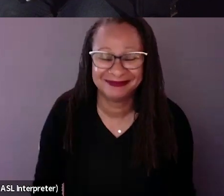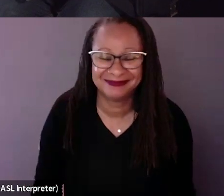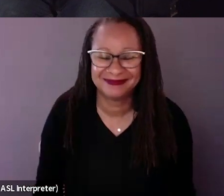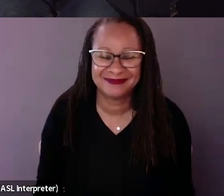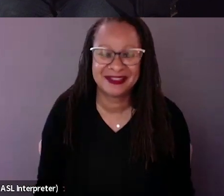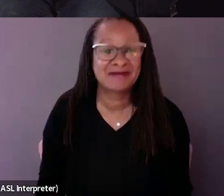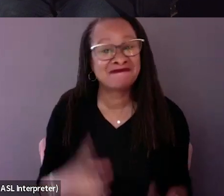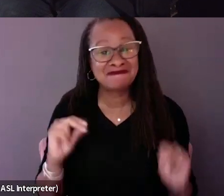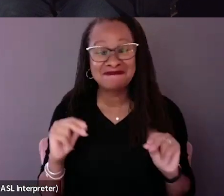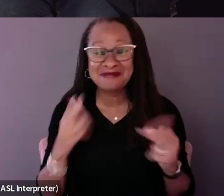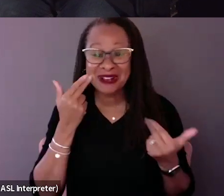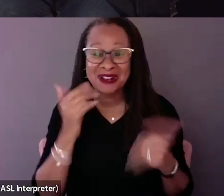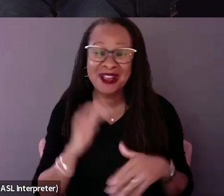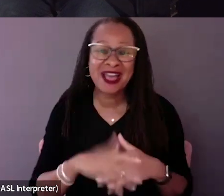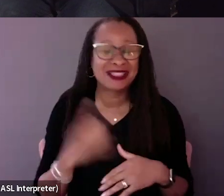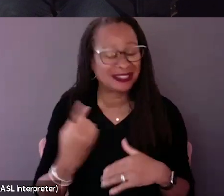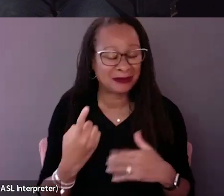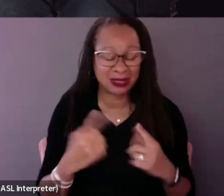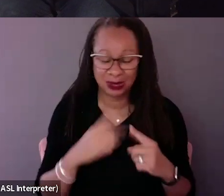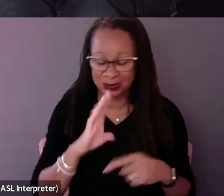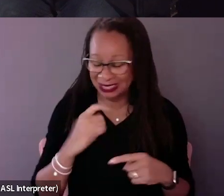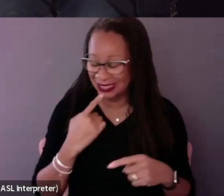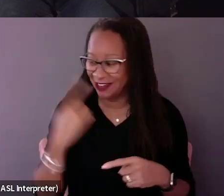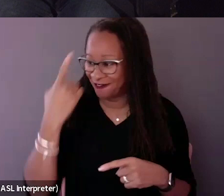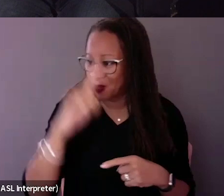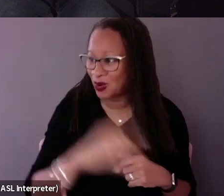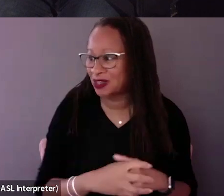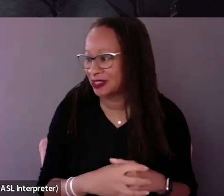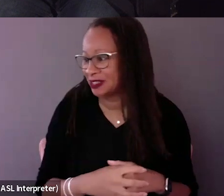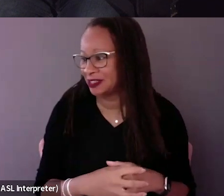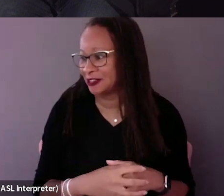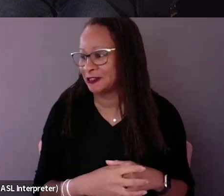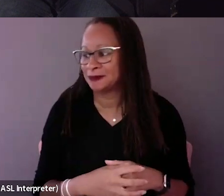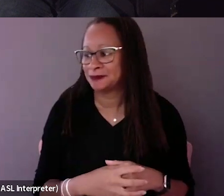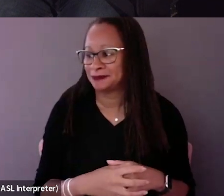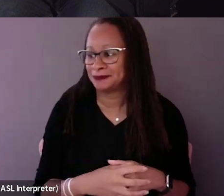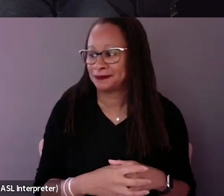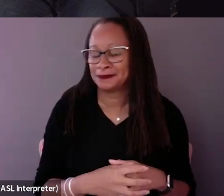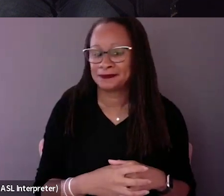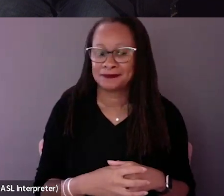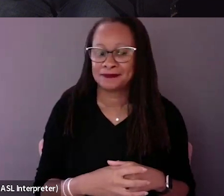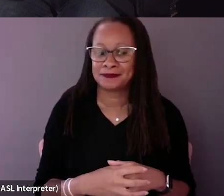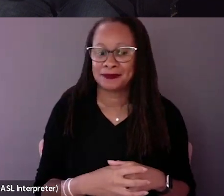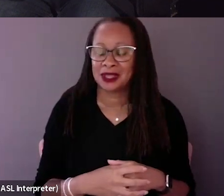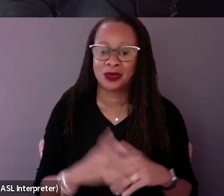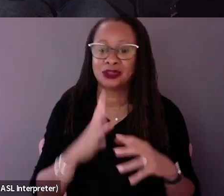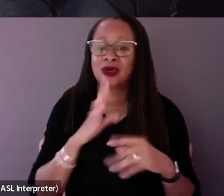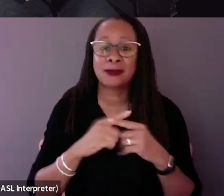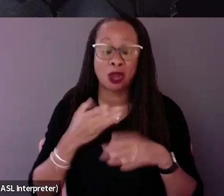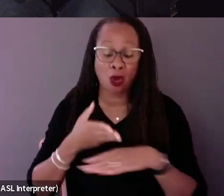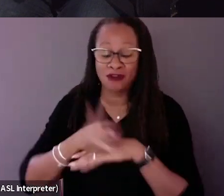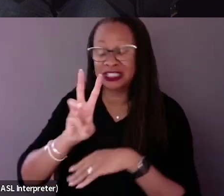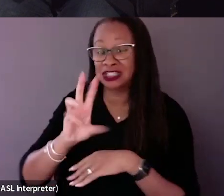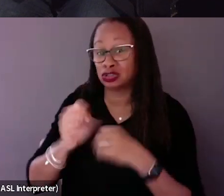No, I think that, there's something to be said for, we're talking about over like almost 600 years of history